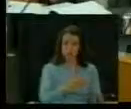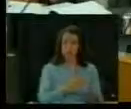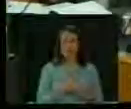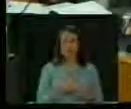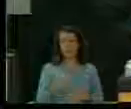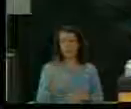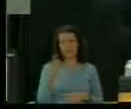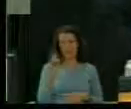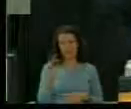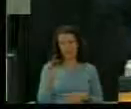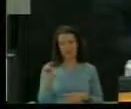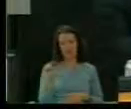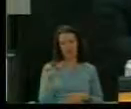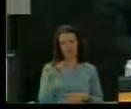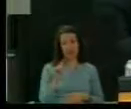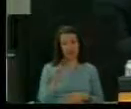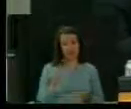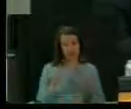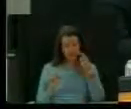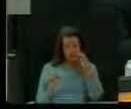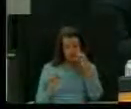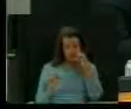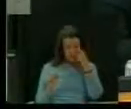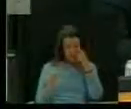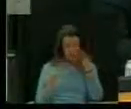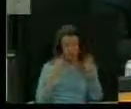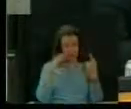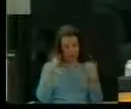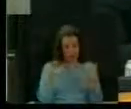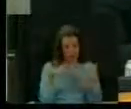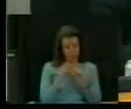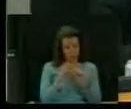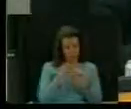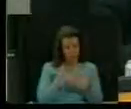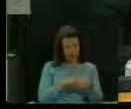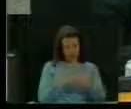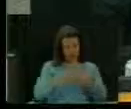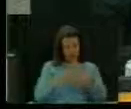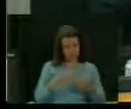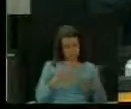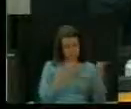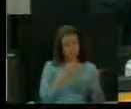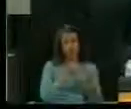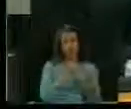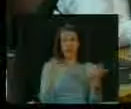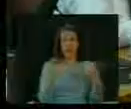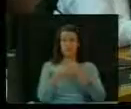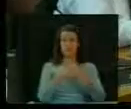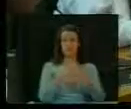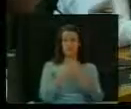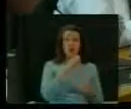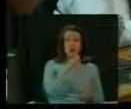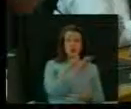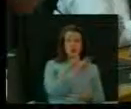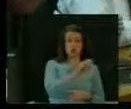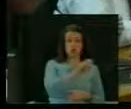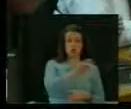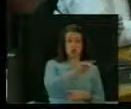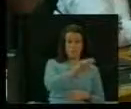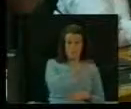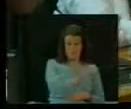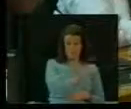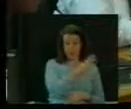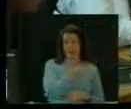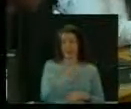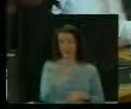question on the original motion. And he had his light on. Commissioner Kate. I'm going to try one more time. Substitute motion